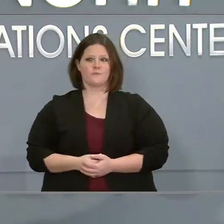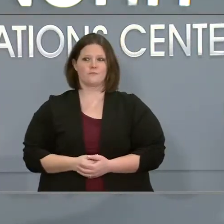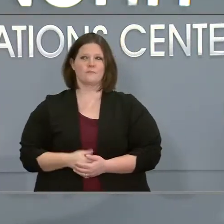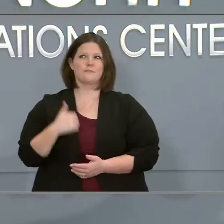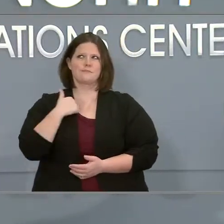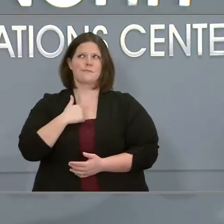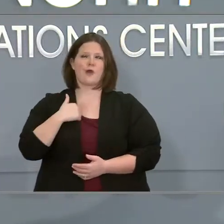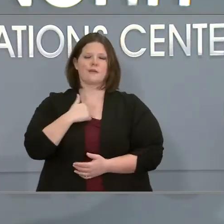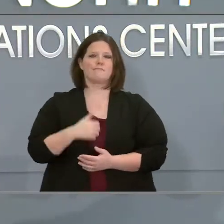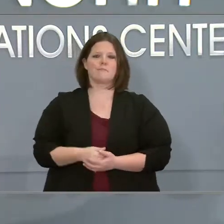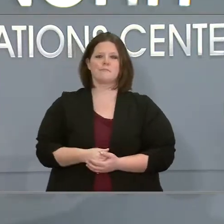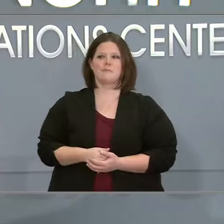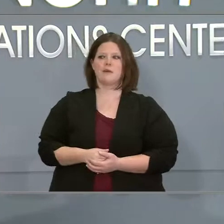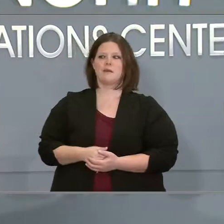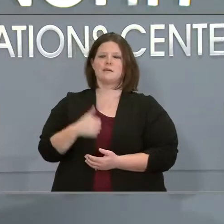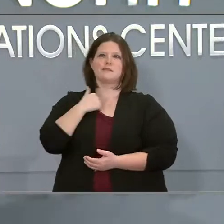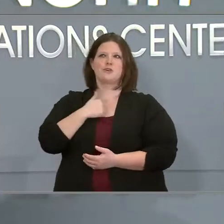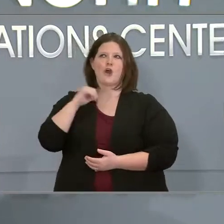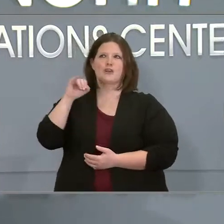Hi, this is. I thought